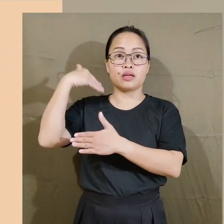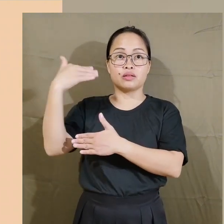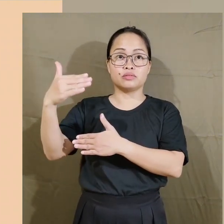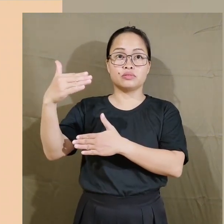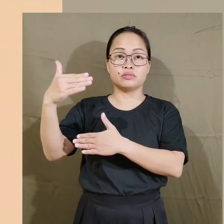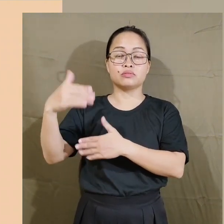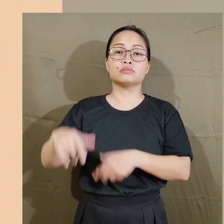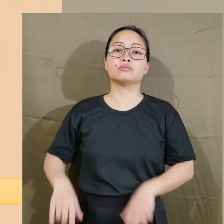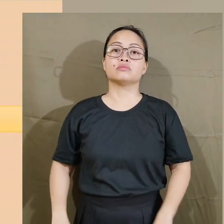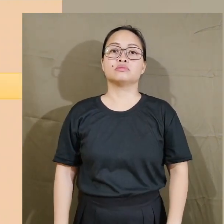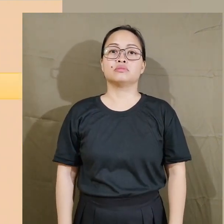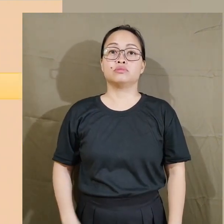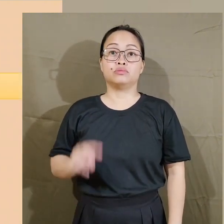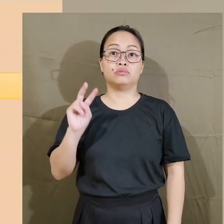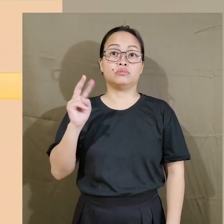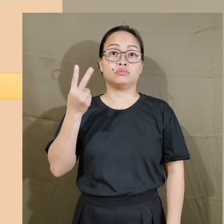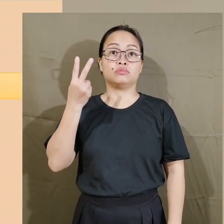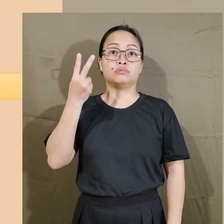Step 2.